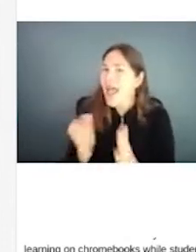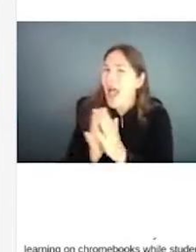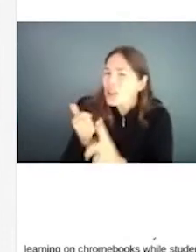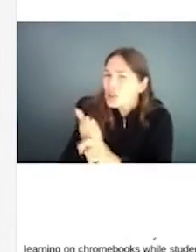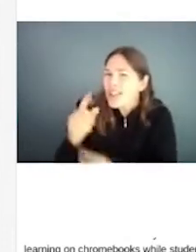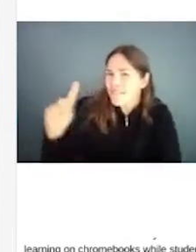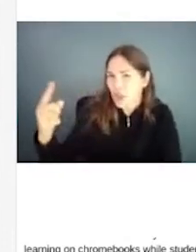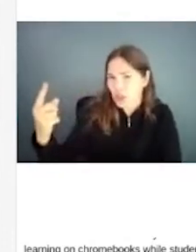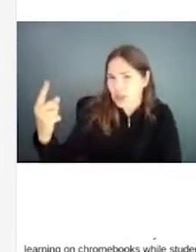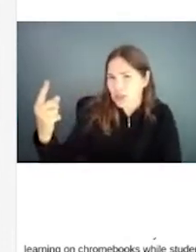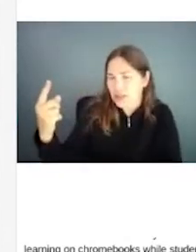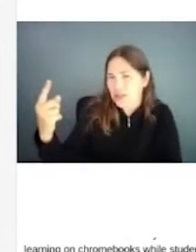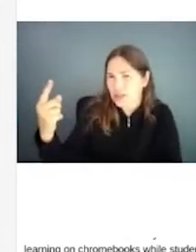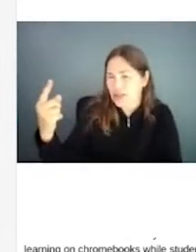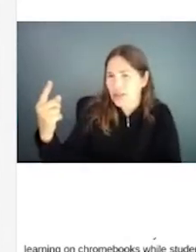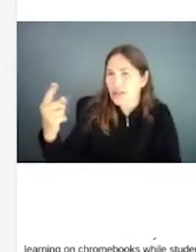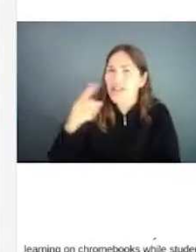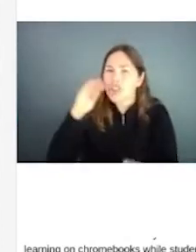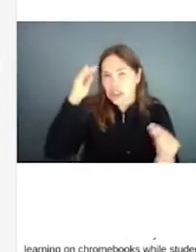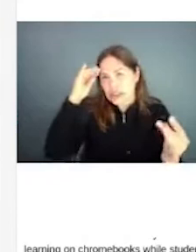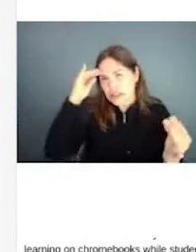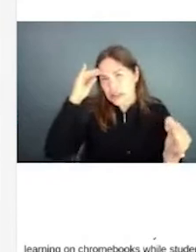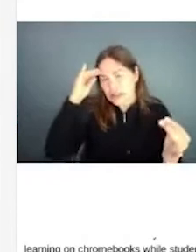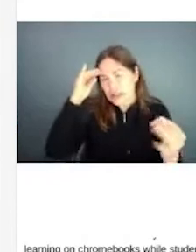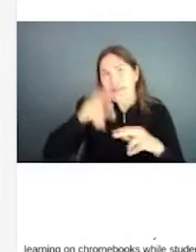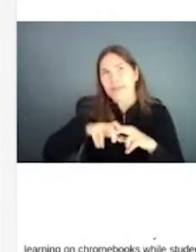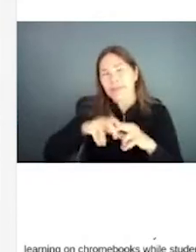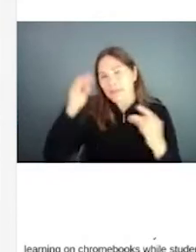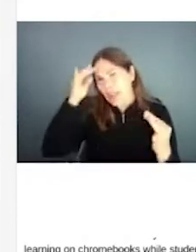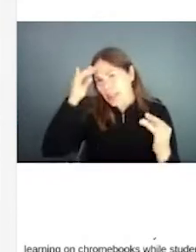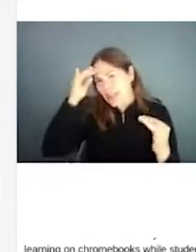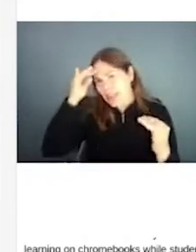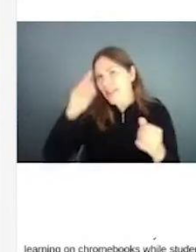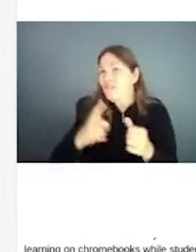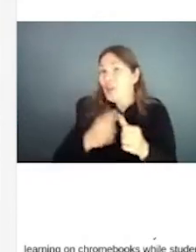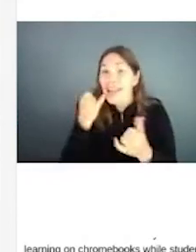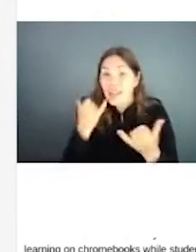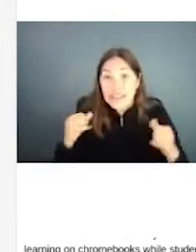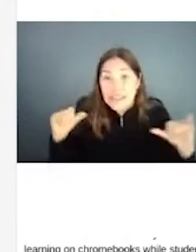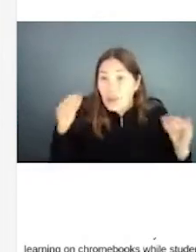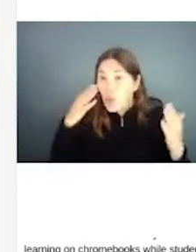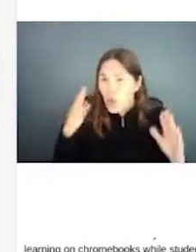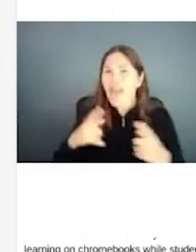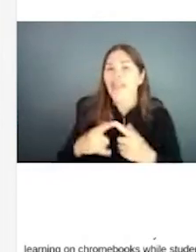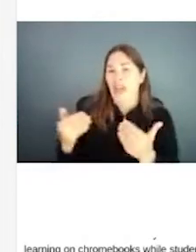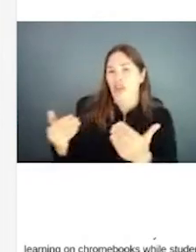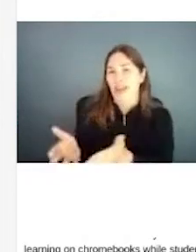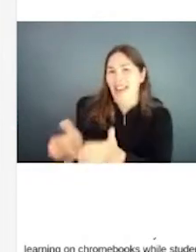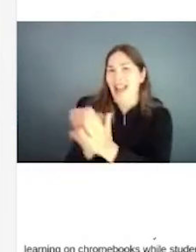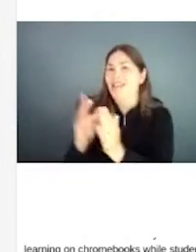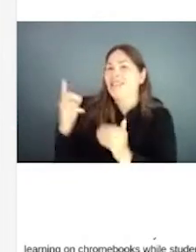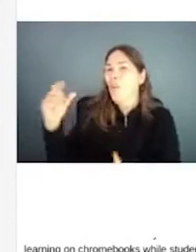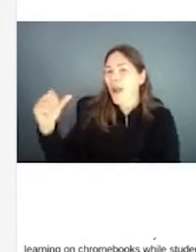first. Just sit for a few minutes and think it through. If you still don't have it, then go ahead and ask someone